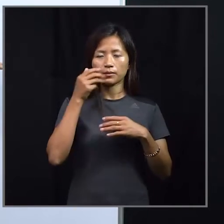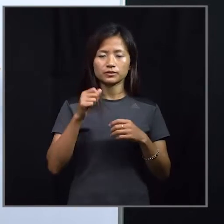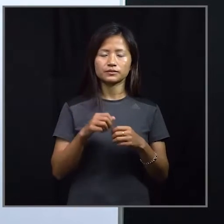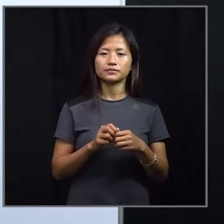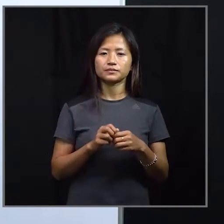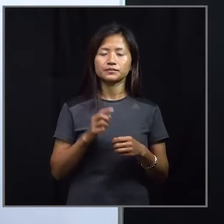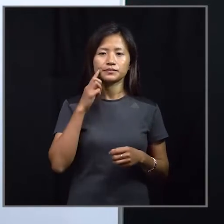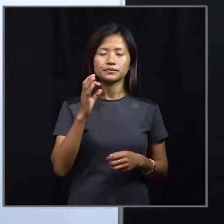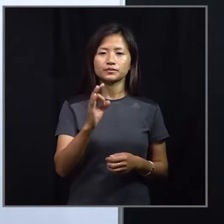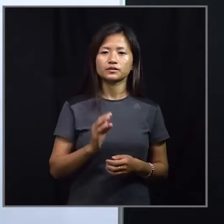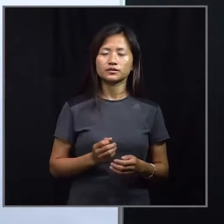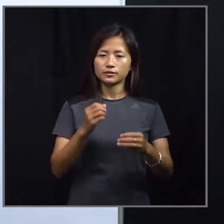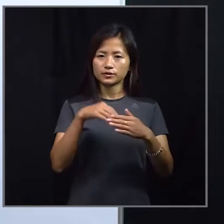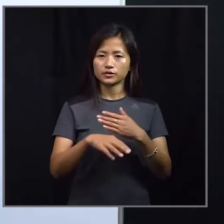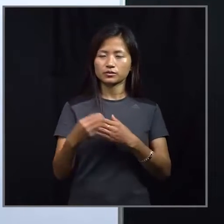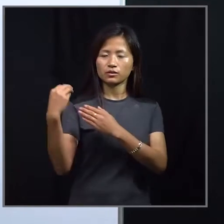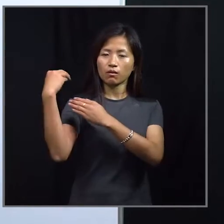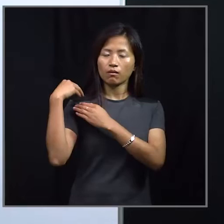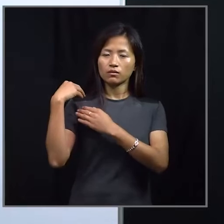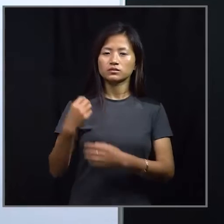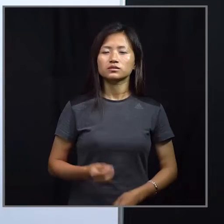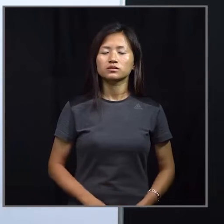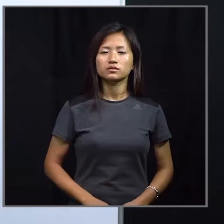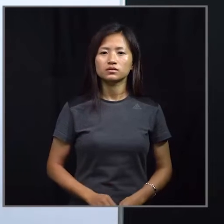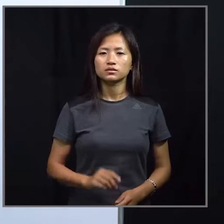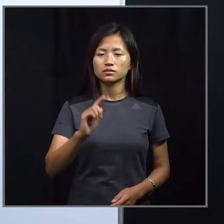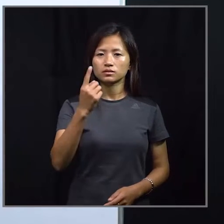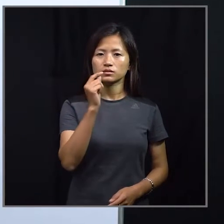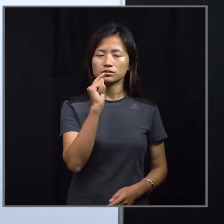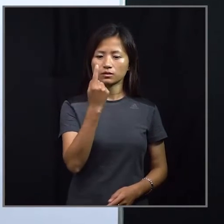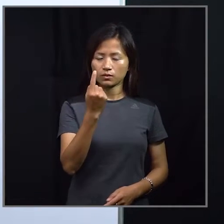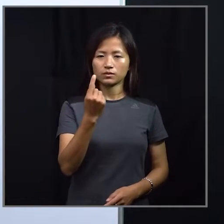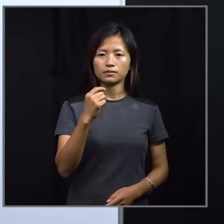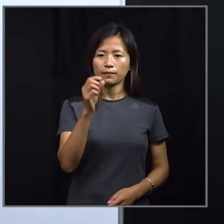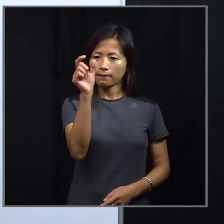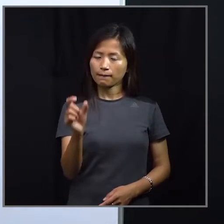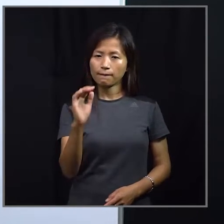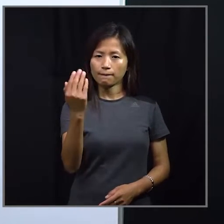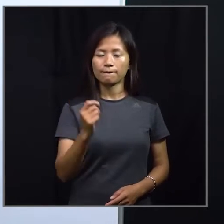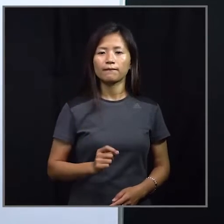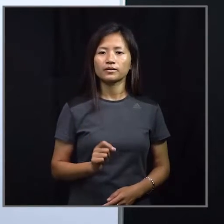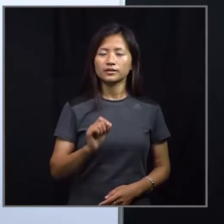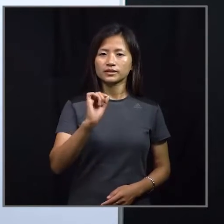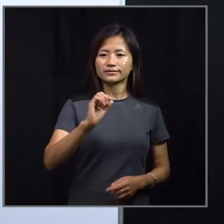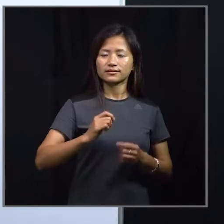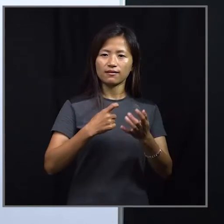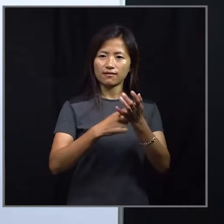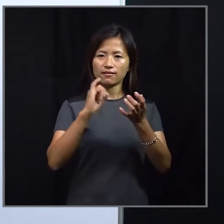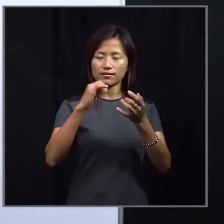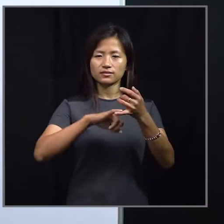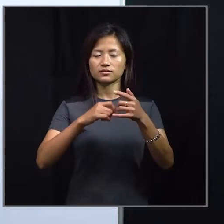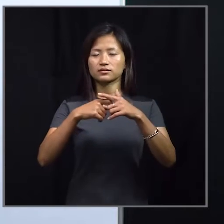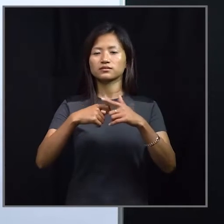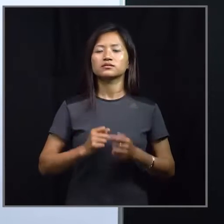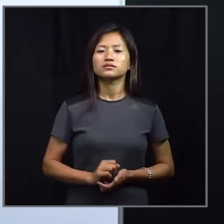is entrepreneurship. There has to be someone who should be able to take risk, undertake